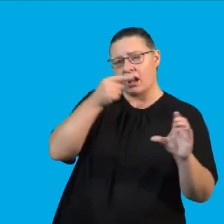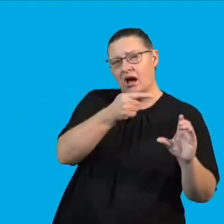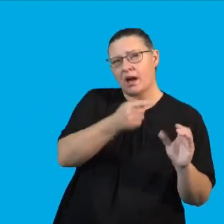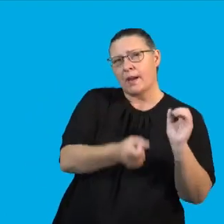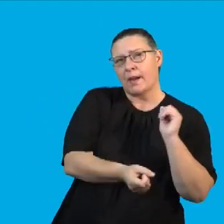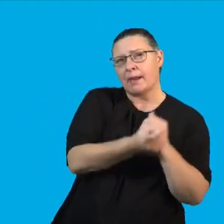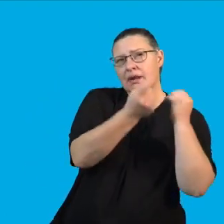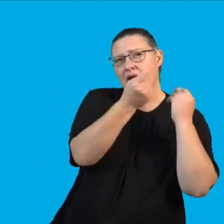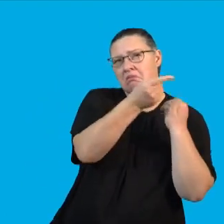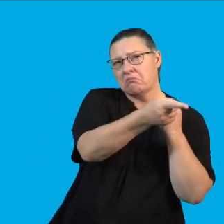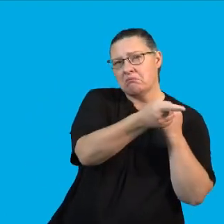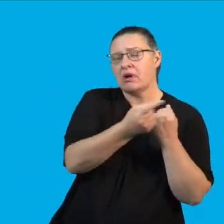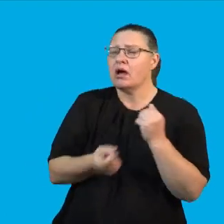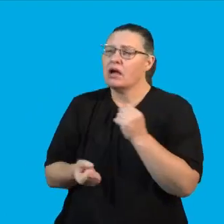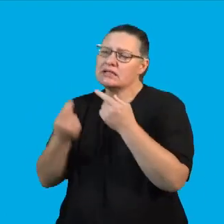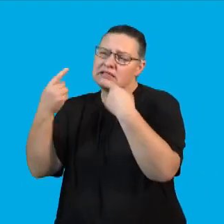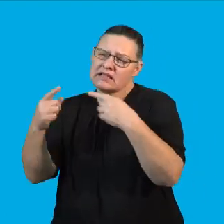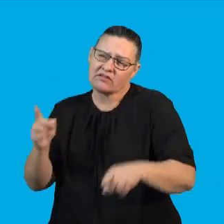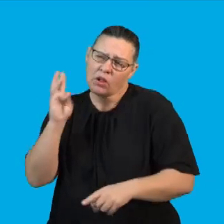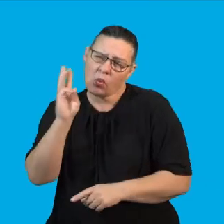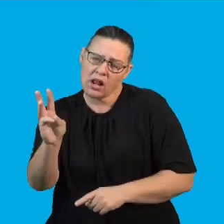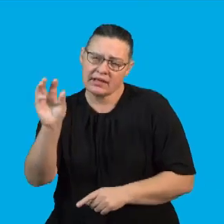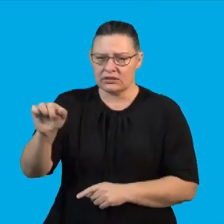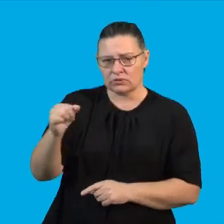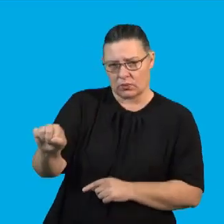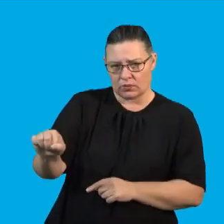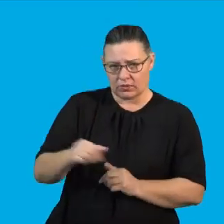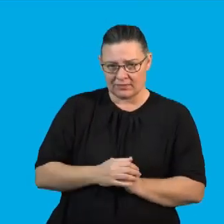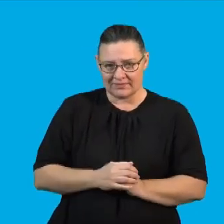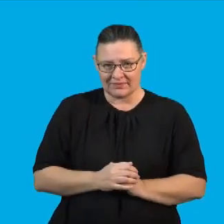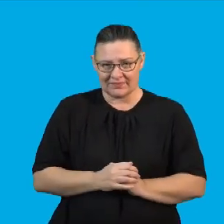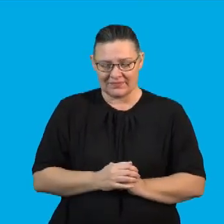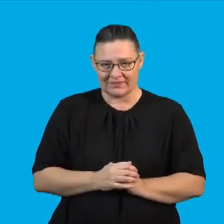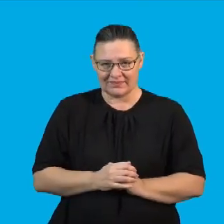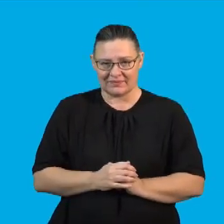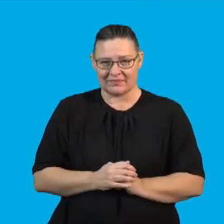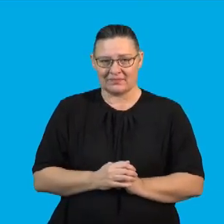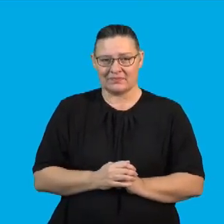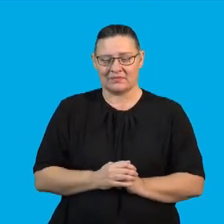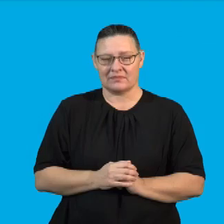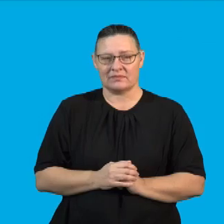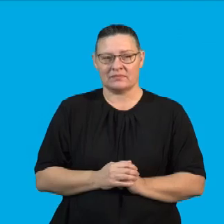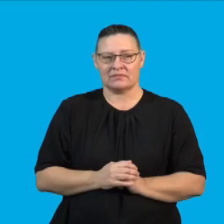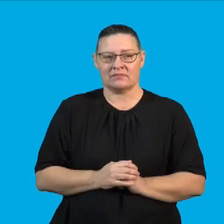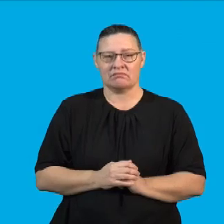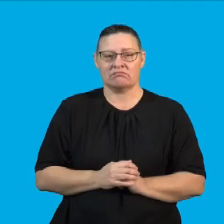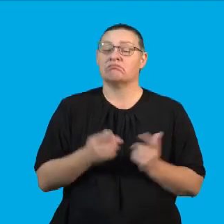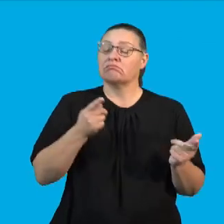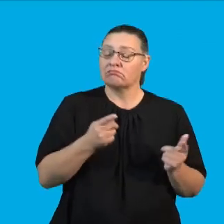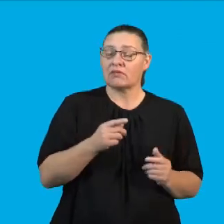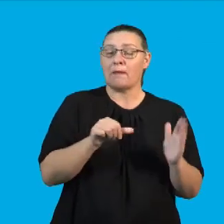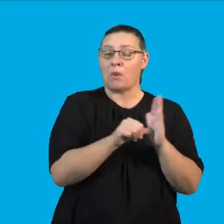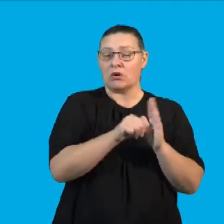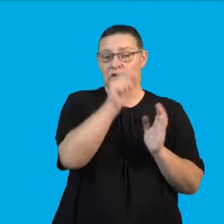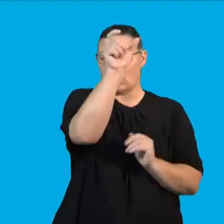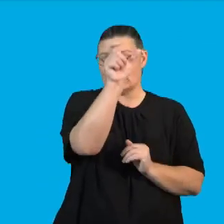the reproductive success. We are going to be achieving that when we finish our lesson. These